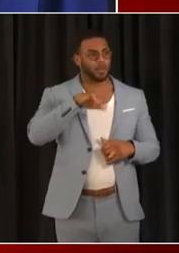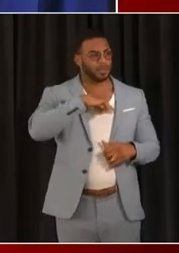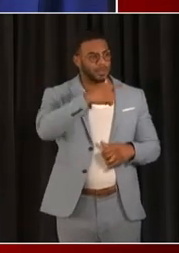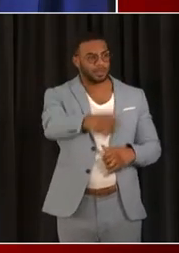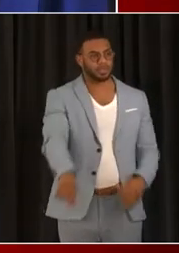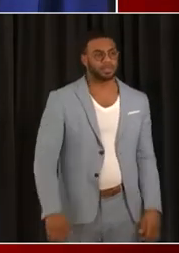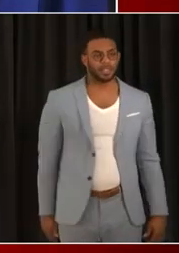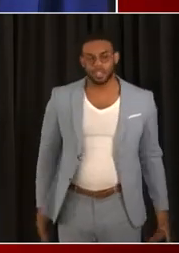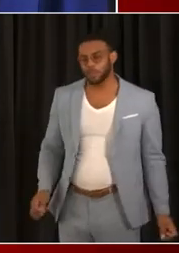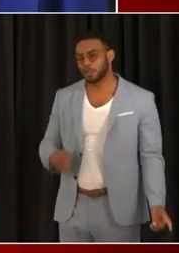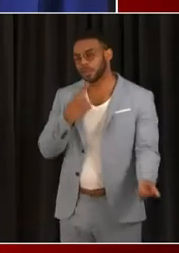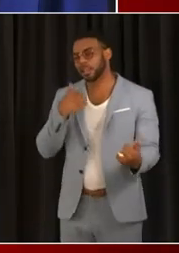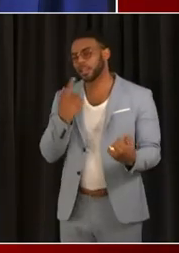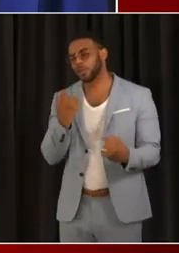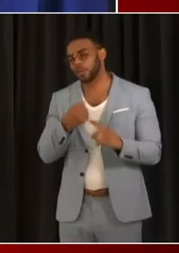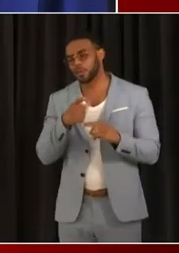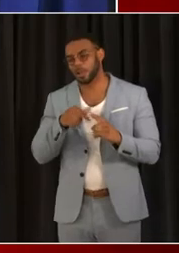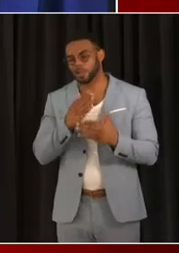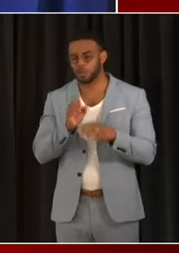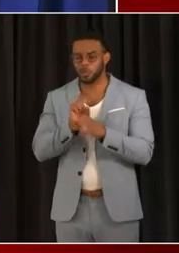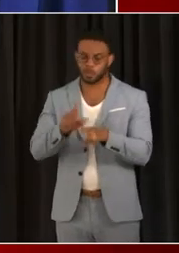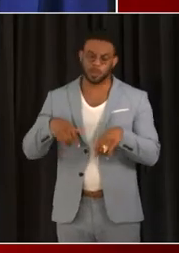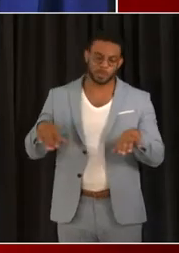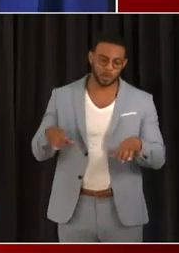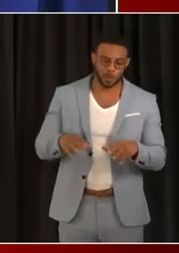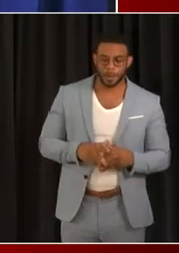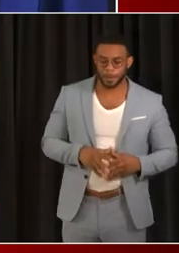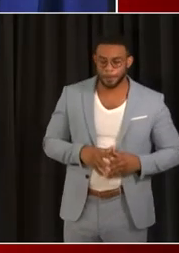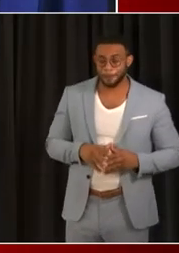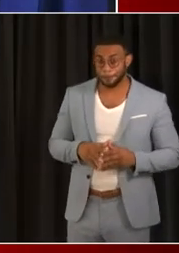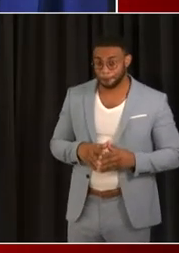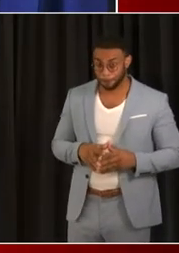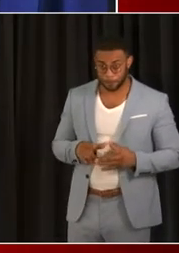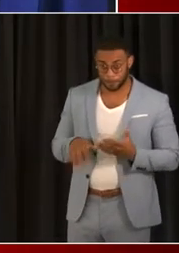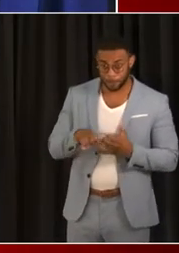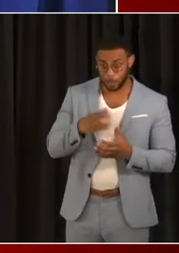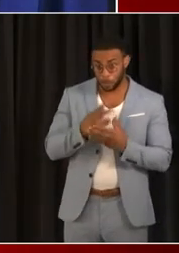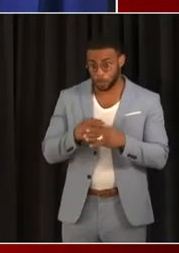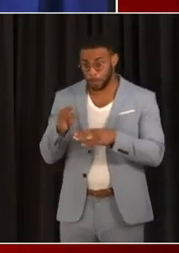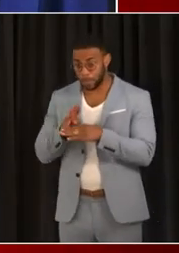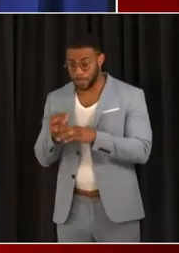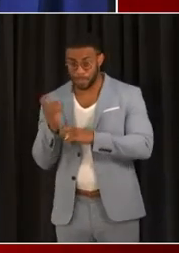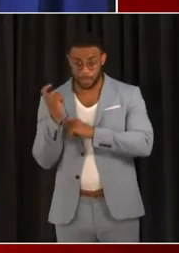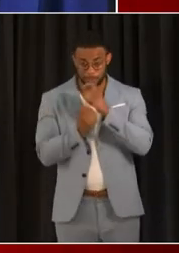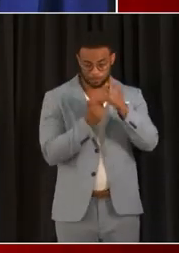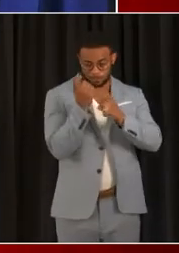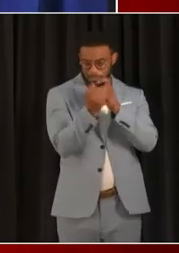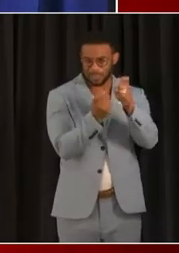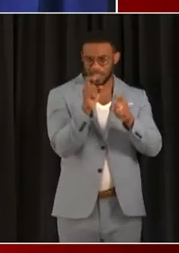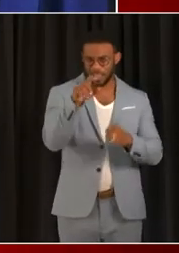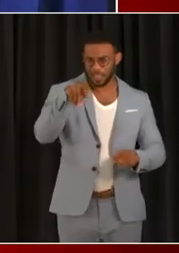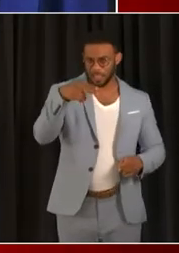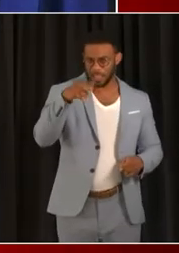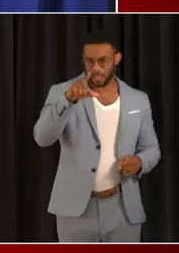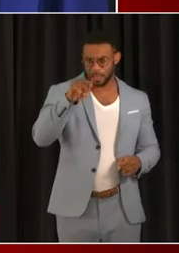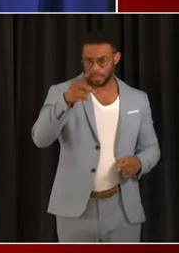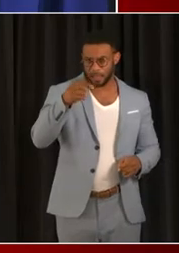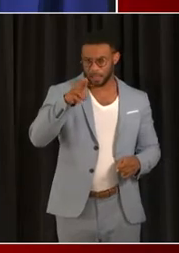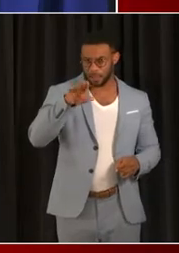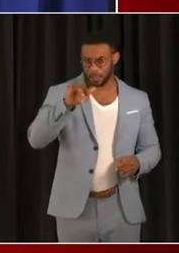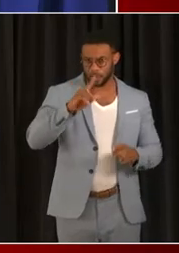Rosie, if you could tell us a little bit about some of the work that you've been doing, because you mix both business and philanthropy in order to advance